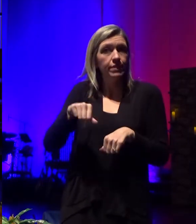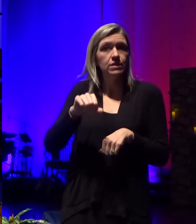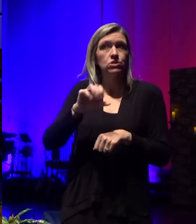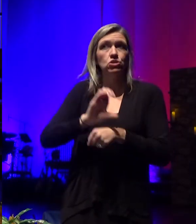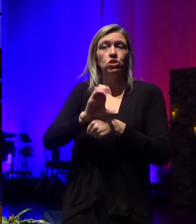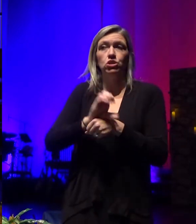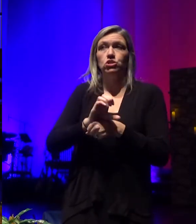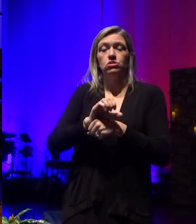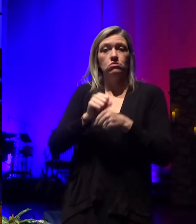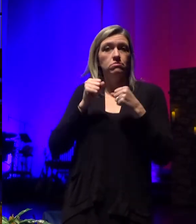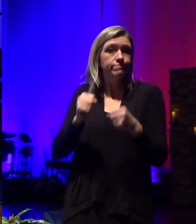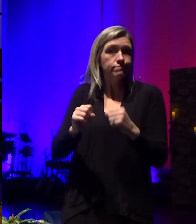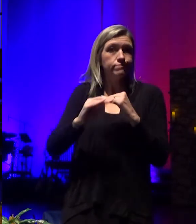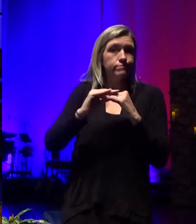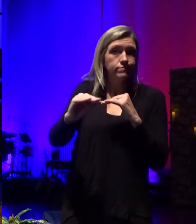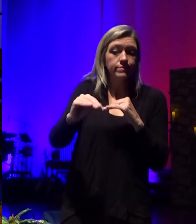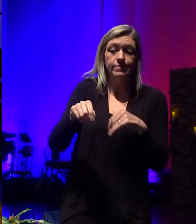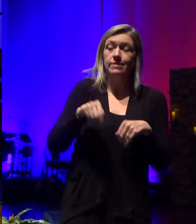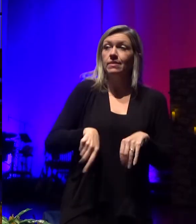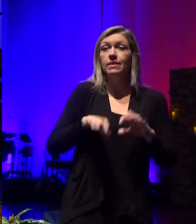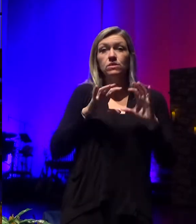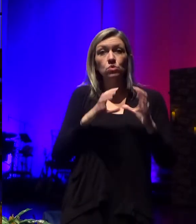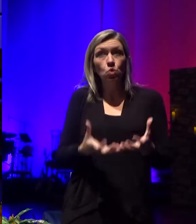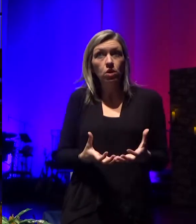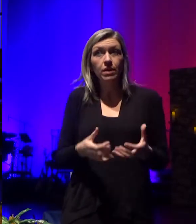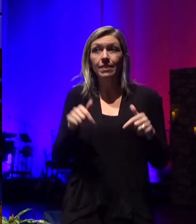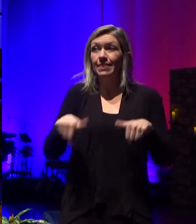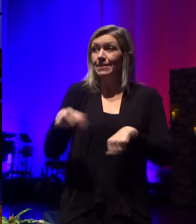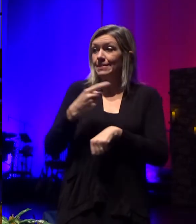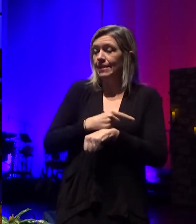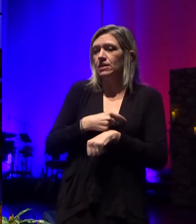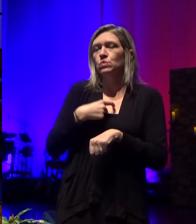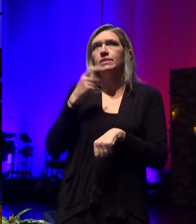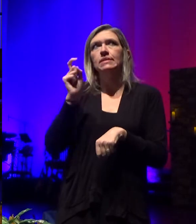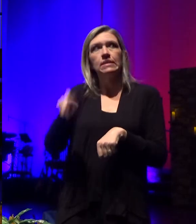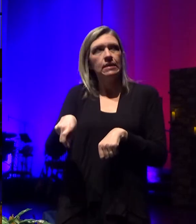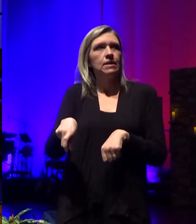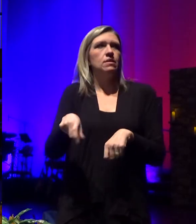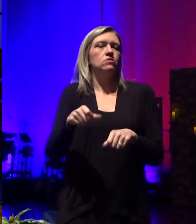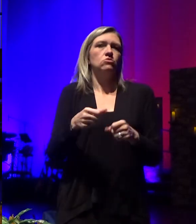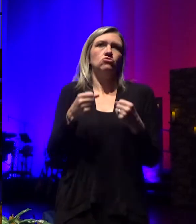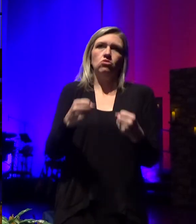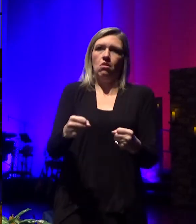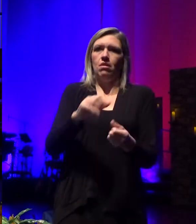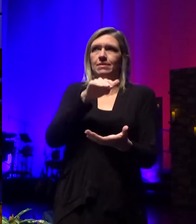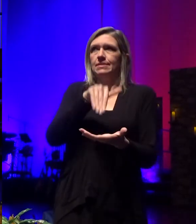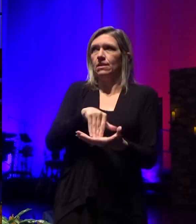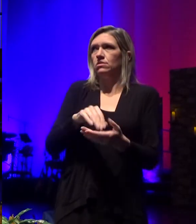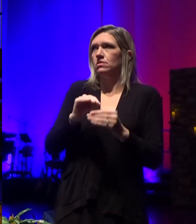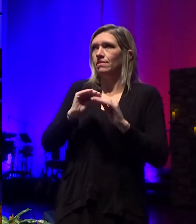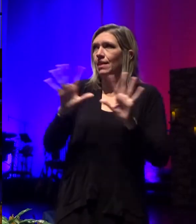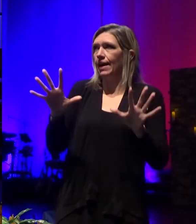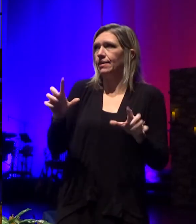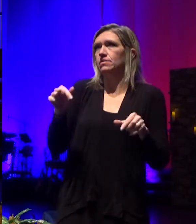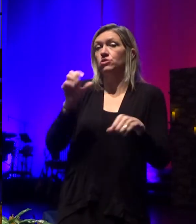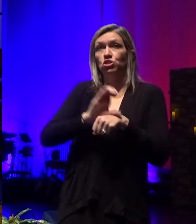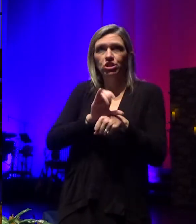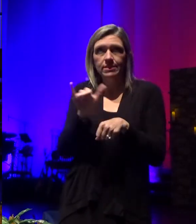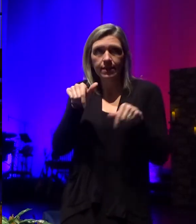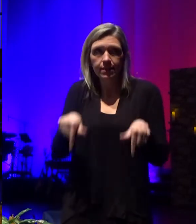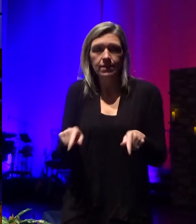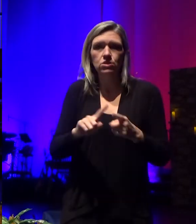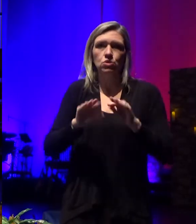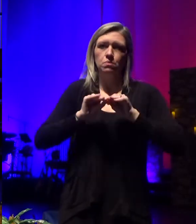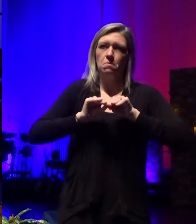days, I absolutely believe that we need strong centers of light and truth like this to shine brightly